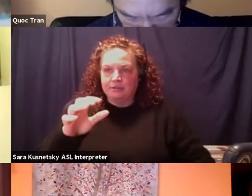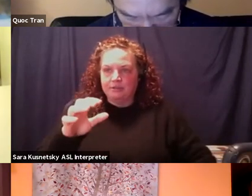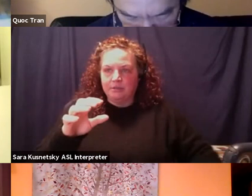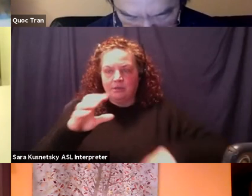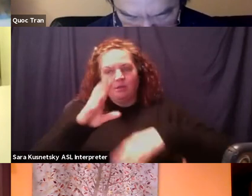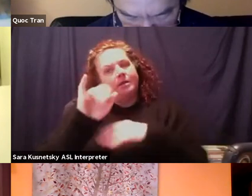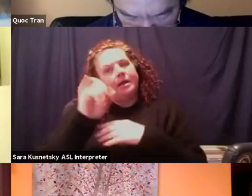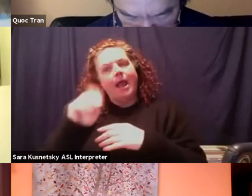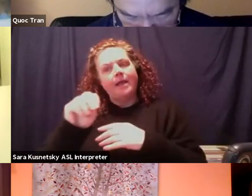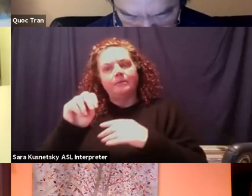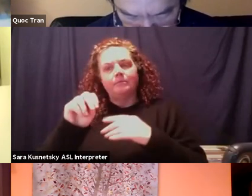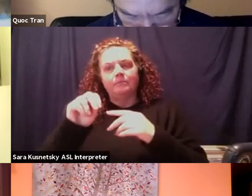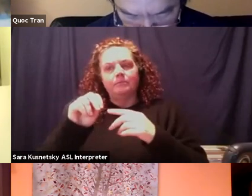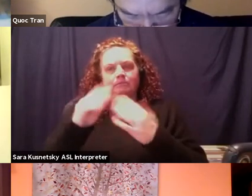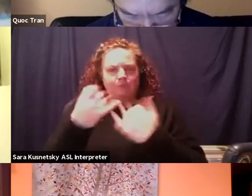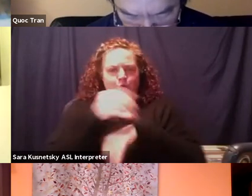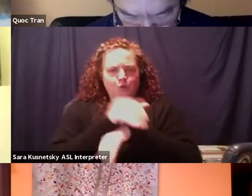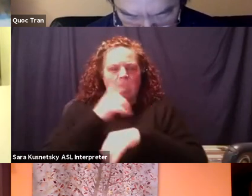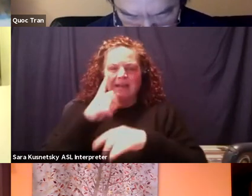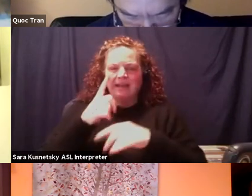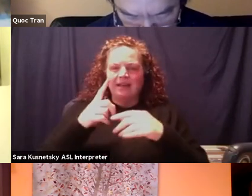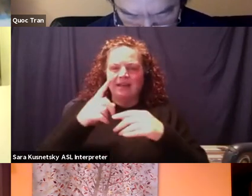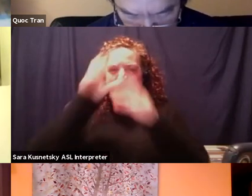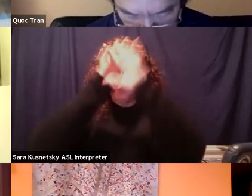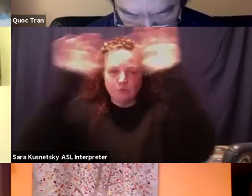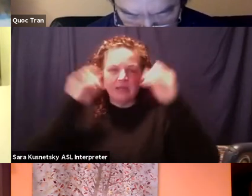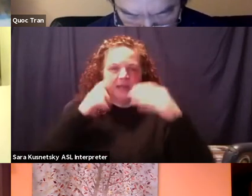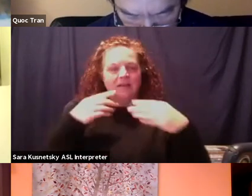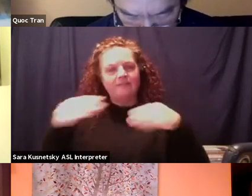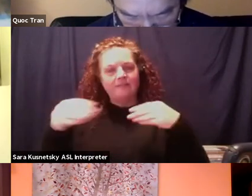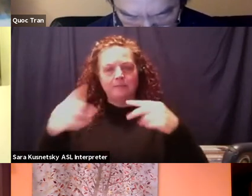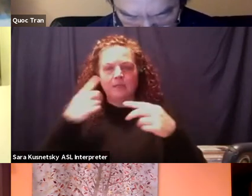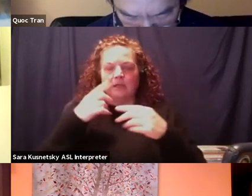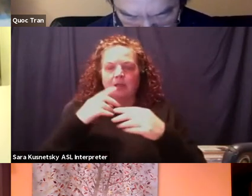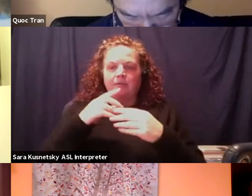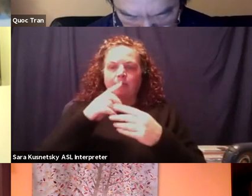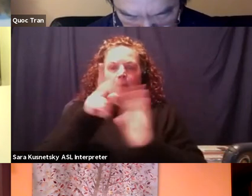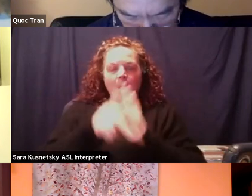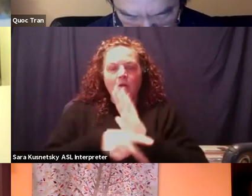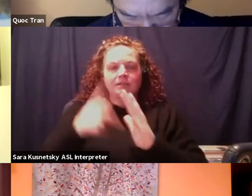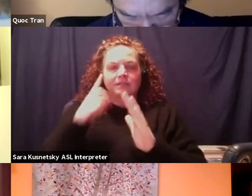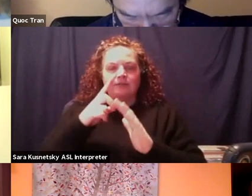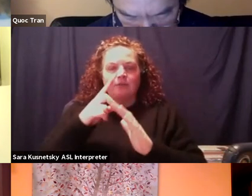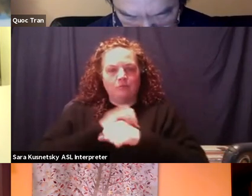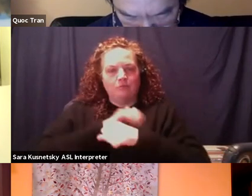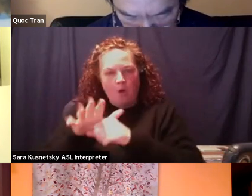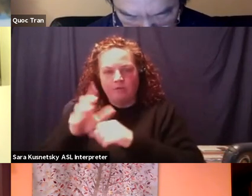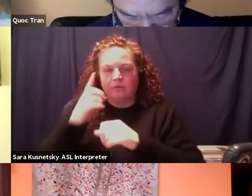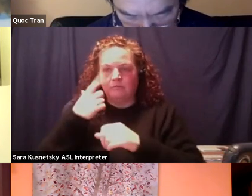for flexibilities on the following BPS policies due to COVID for school year